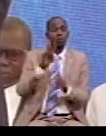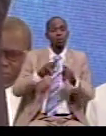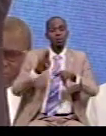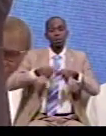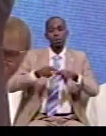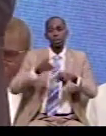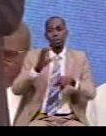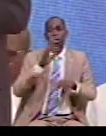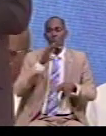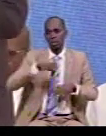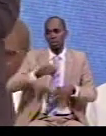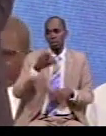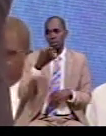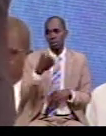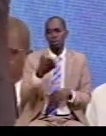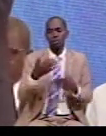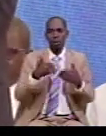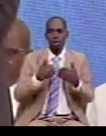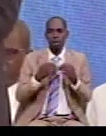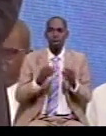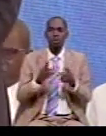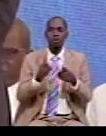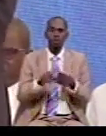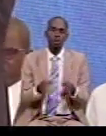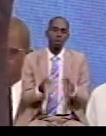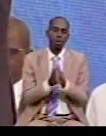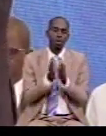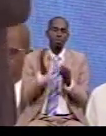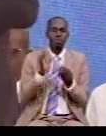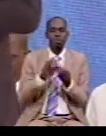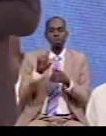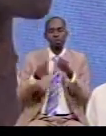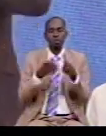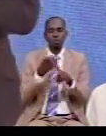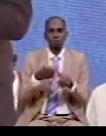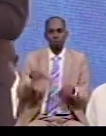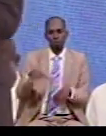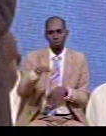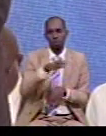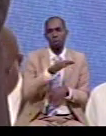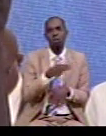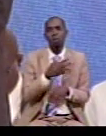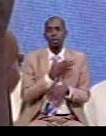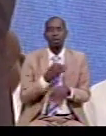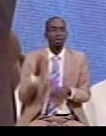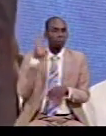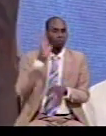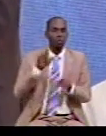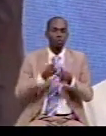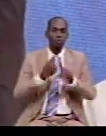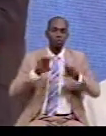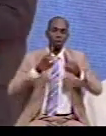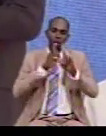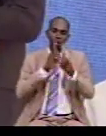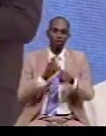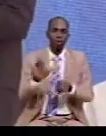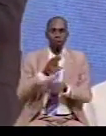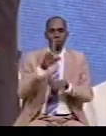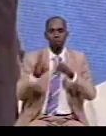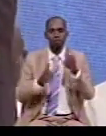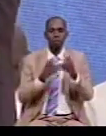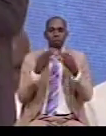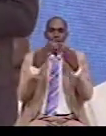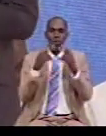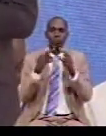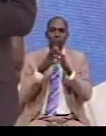of the program will also address your questions. So thank you very much. We shall bring the question and answer time to an